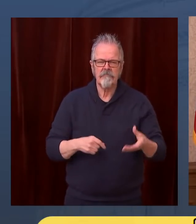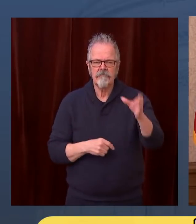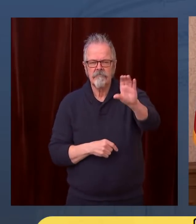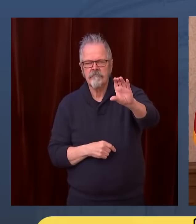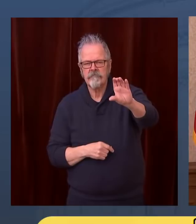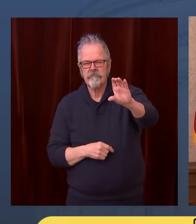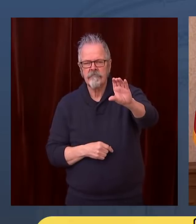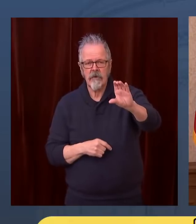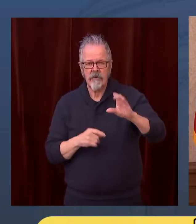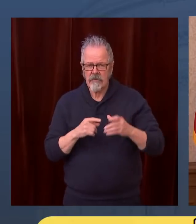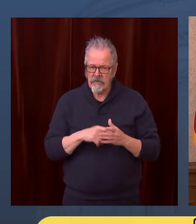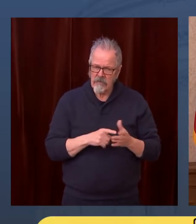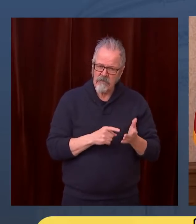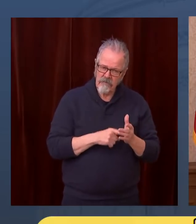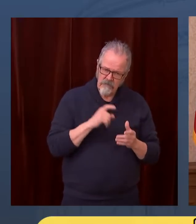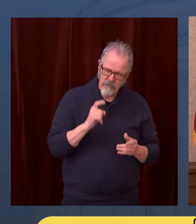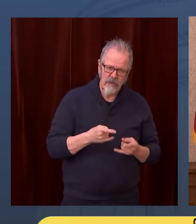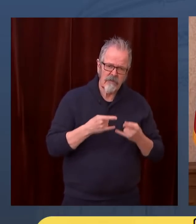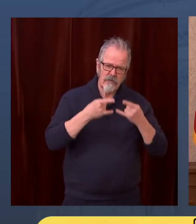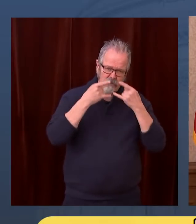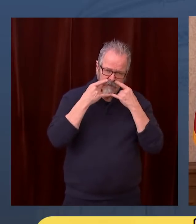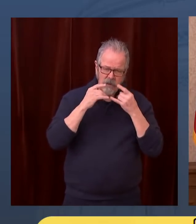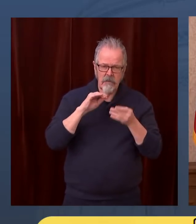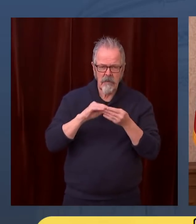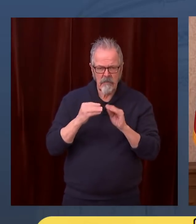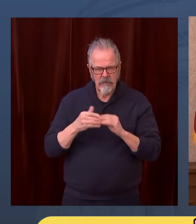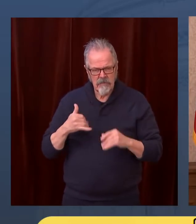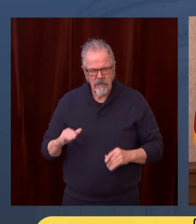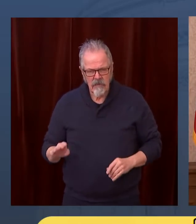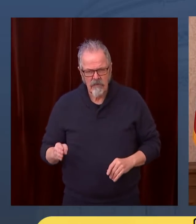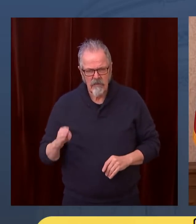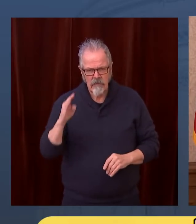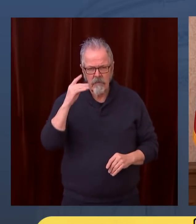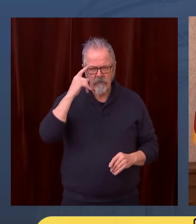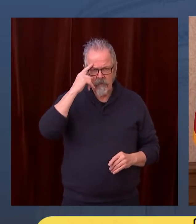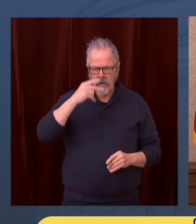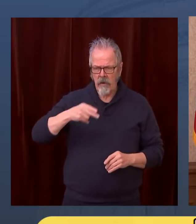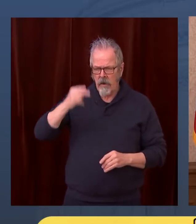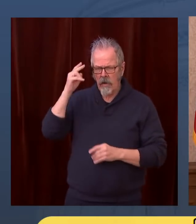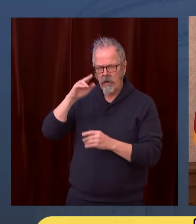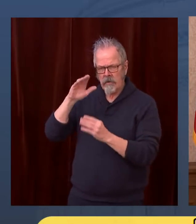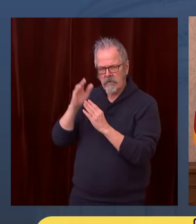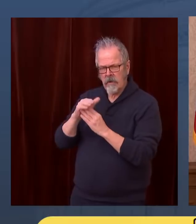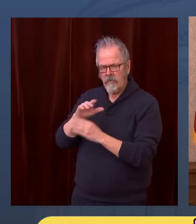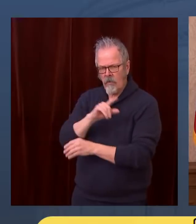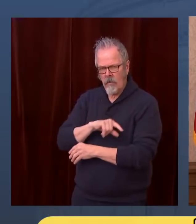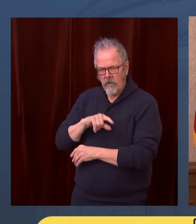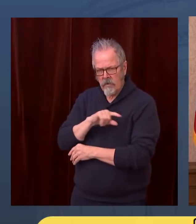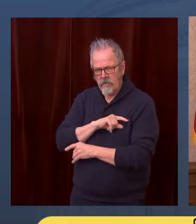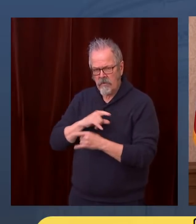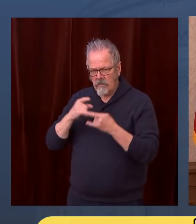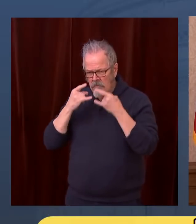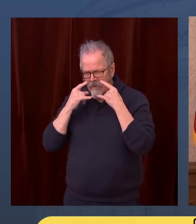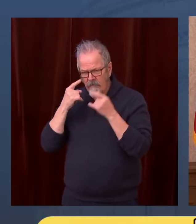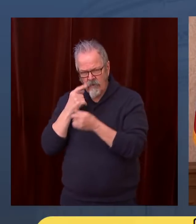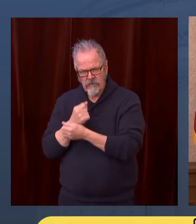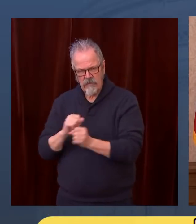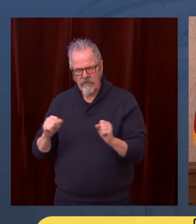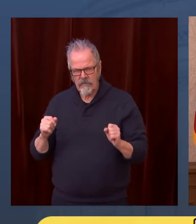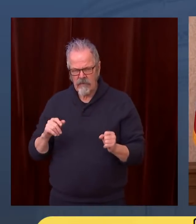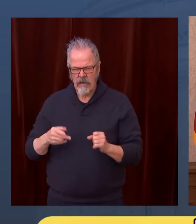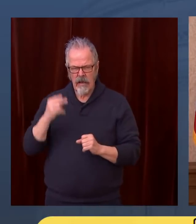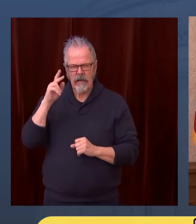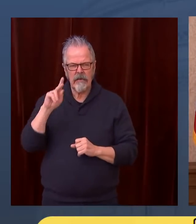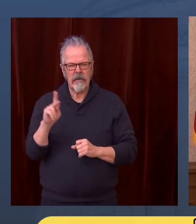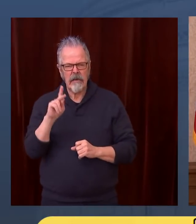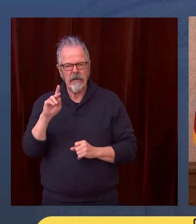when we have surges and things like that, high-quality masks and other safety protocols. Can you go over what people should be doing